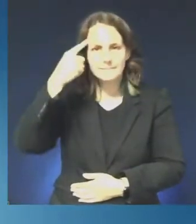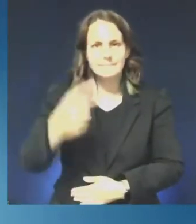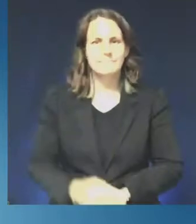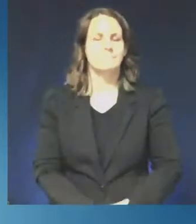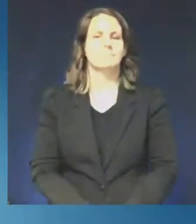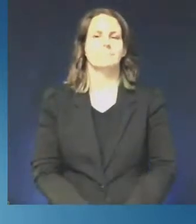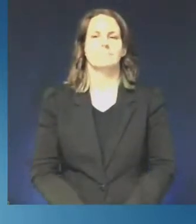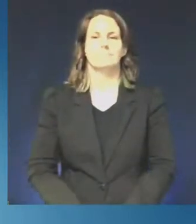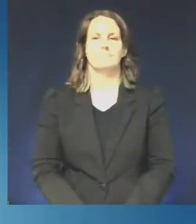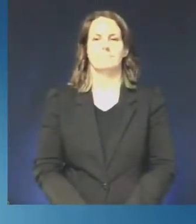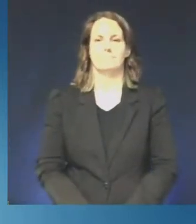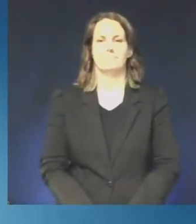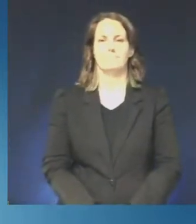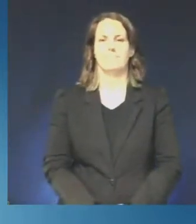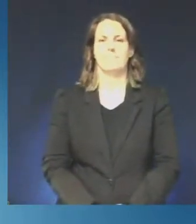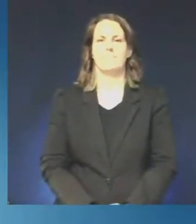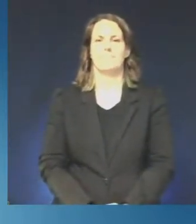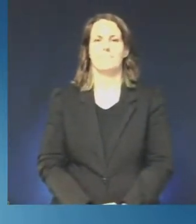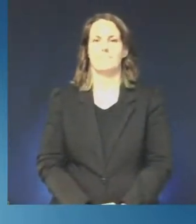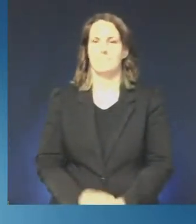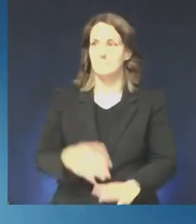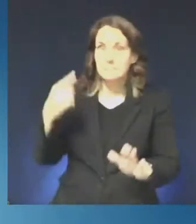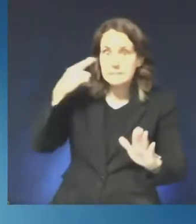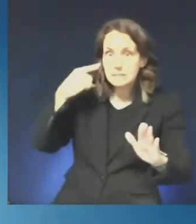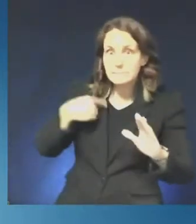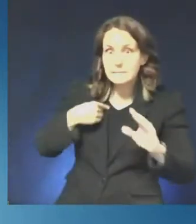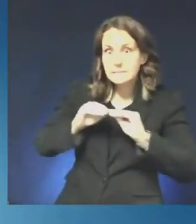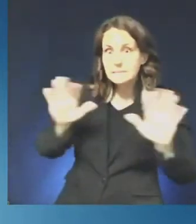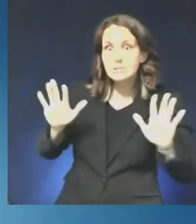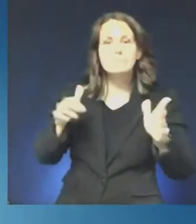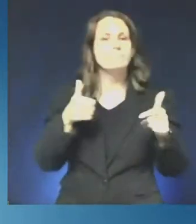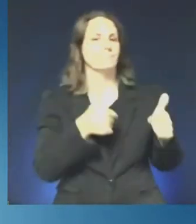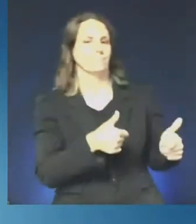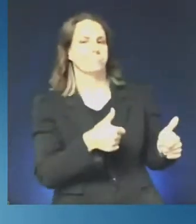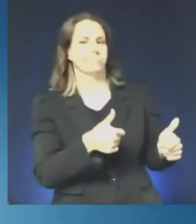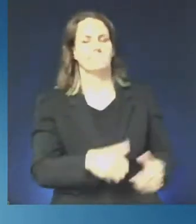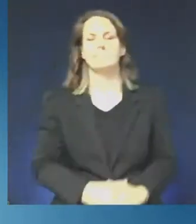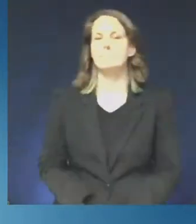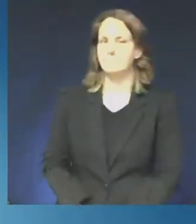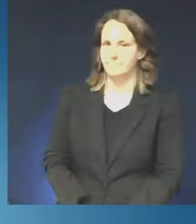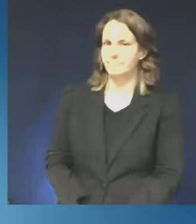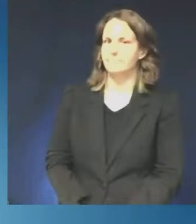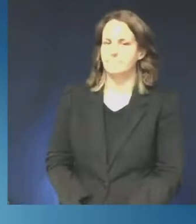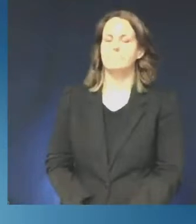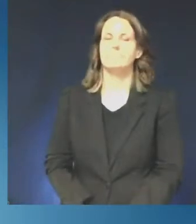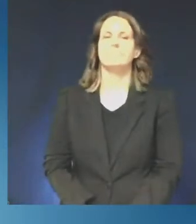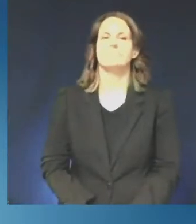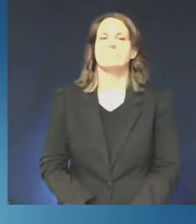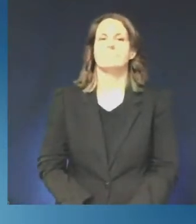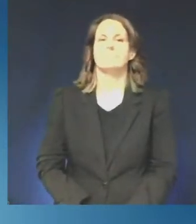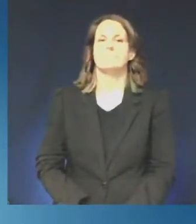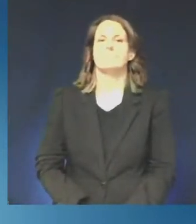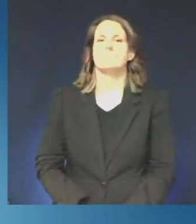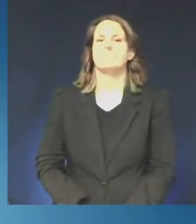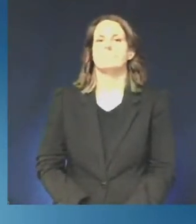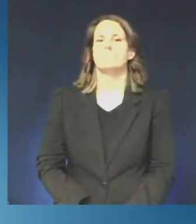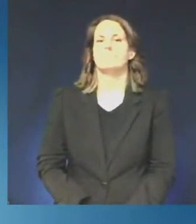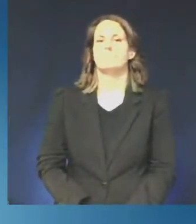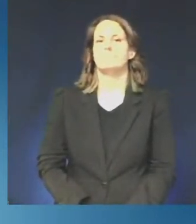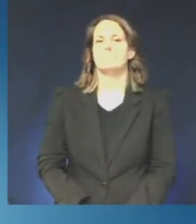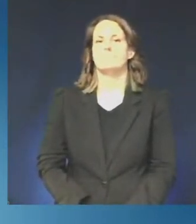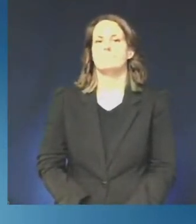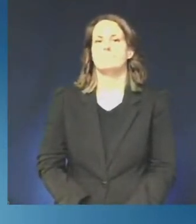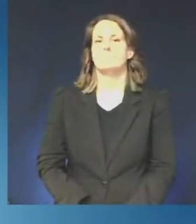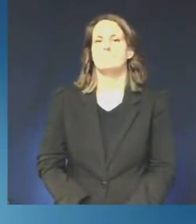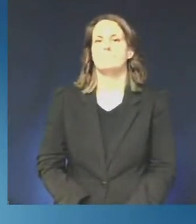Hi, guys. You can hear me all right? Yes, we can. Okay, I wanted to ask, kind of in line with what some of the other folks have